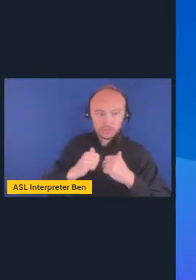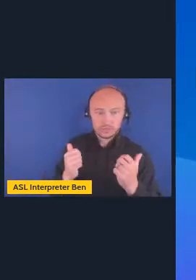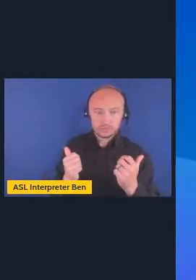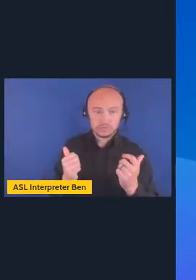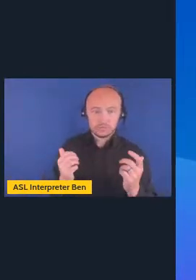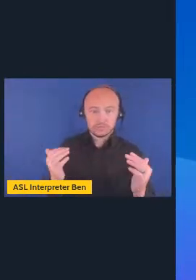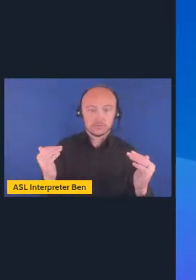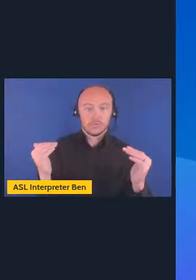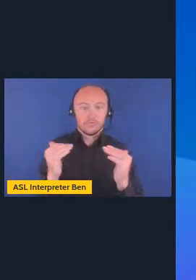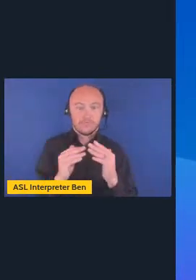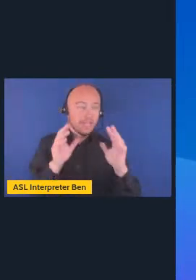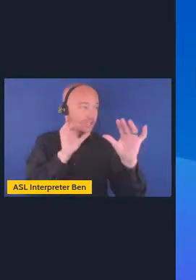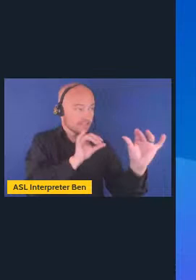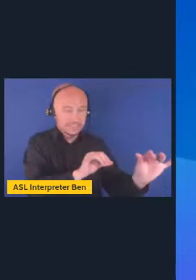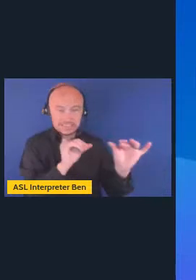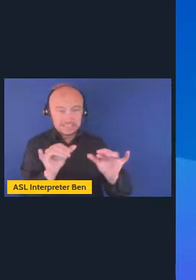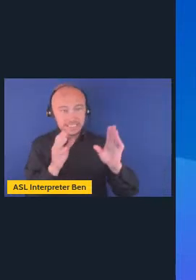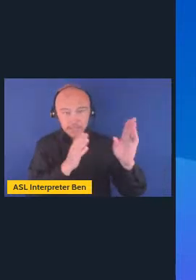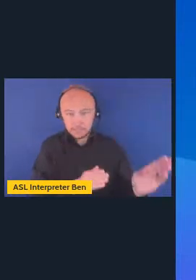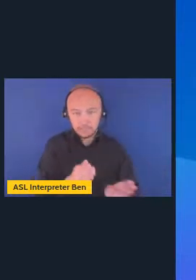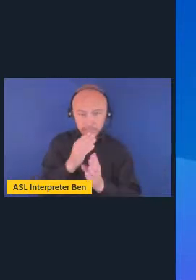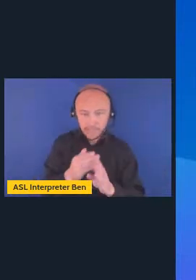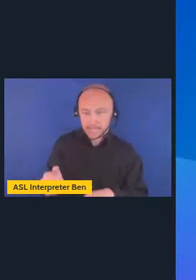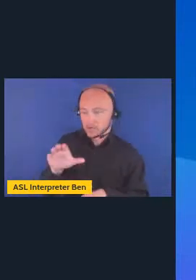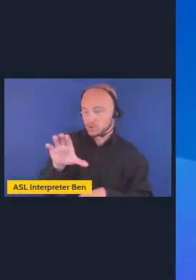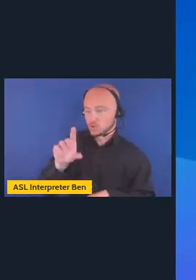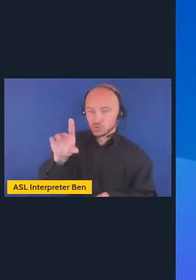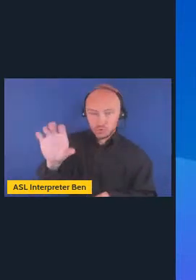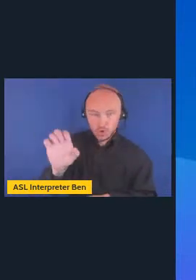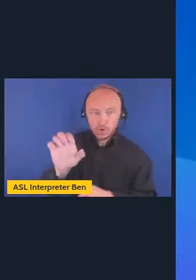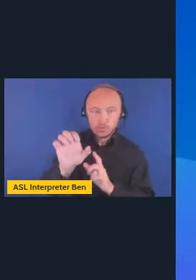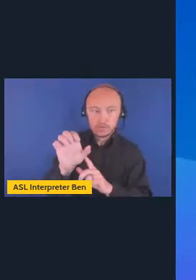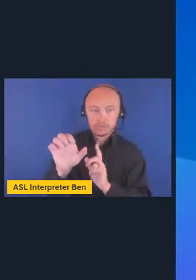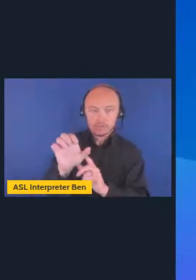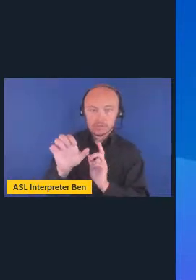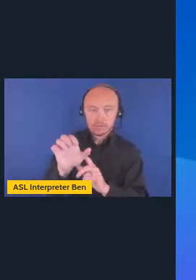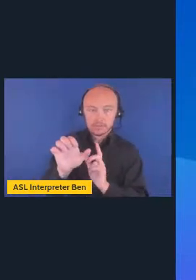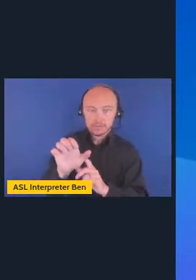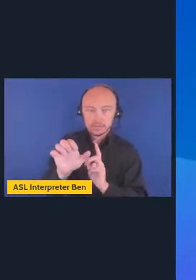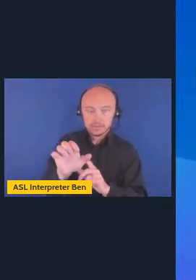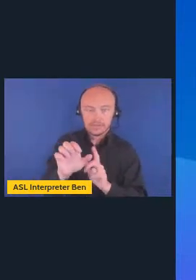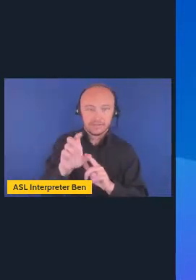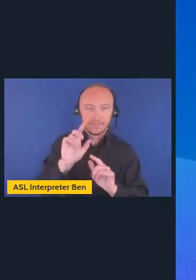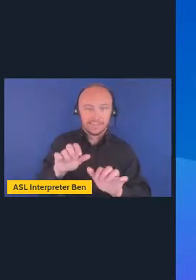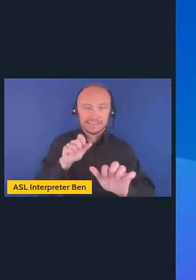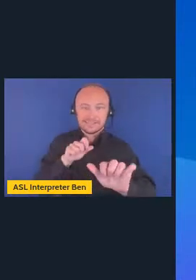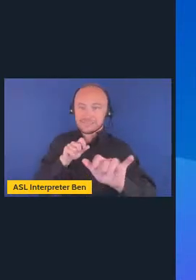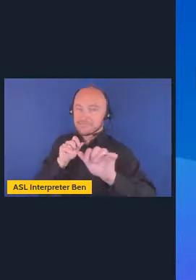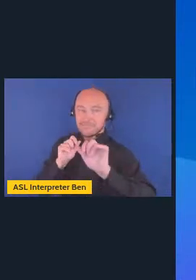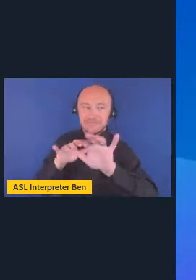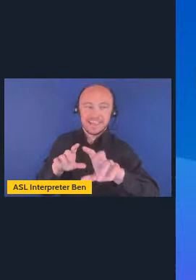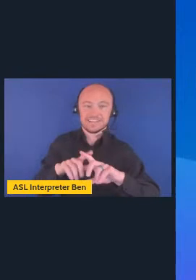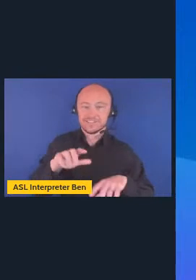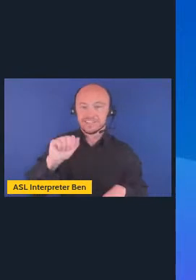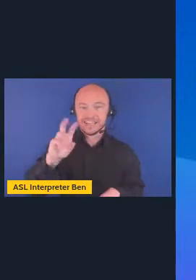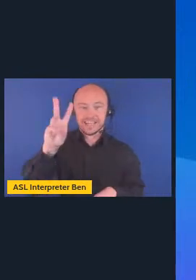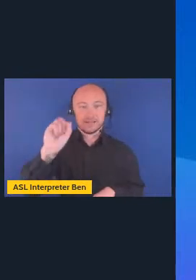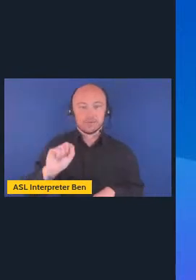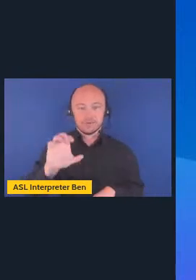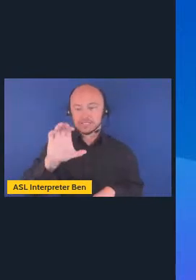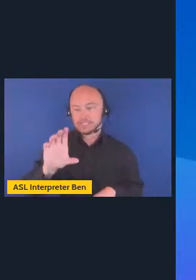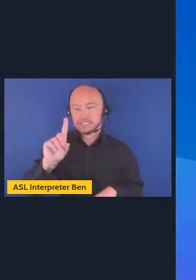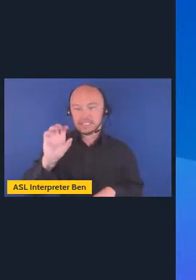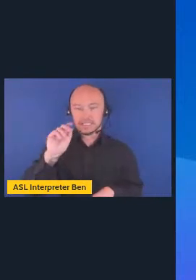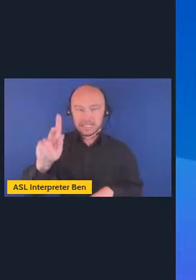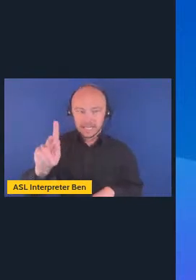you bring these same patterns into your code. And this, my friends, is the magic of the AWS CDK. Let's